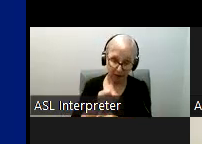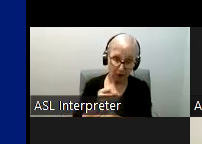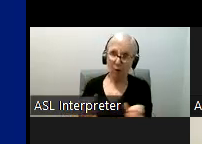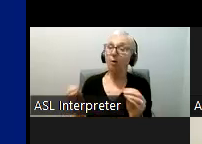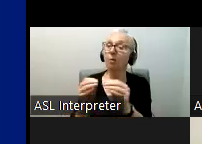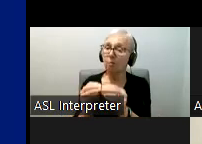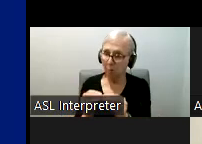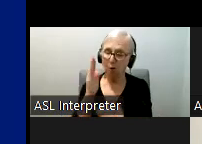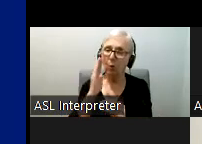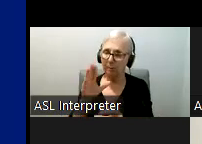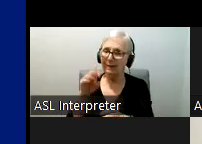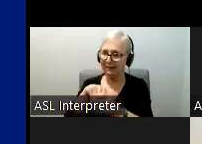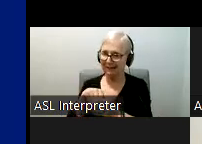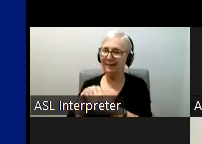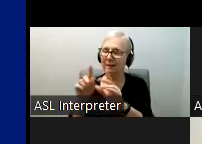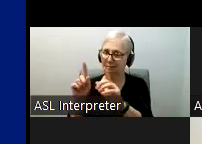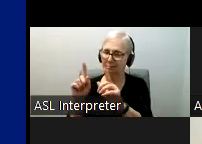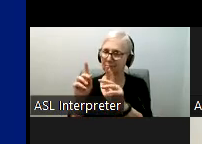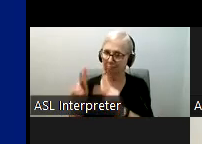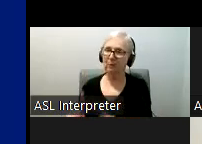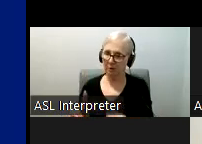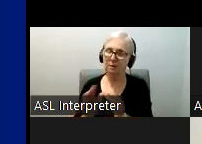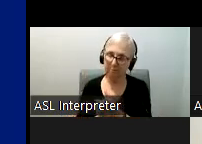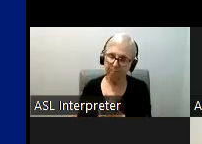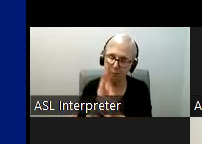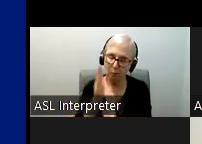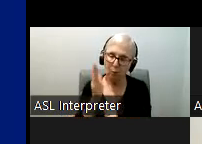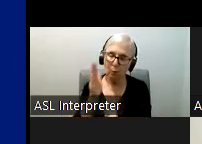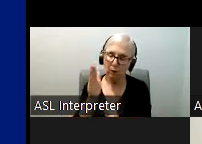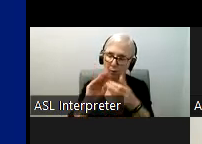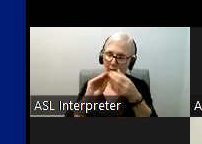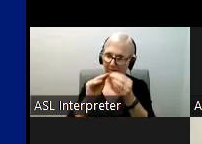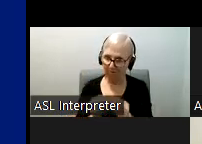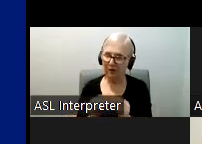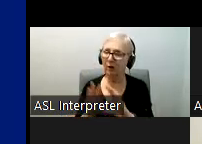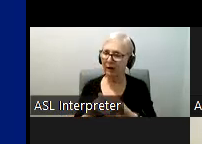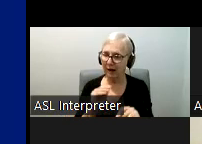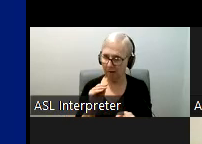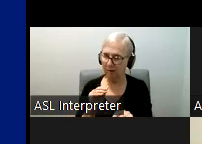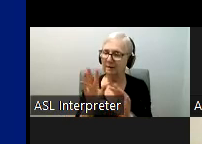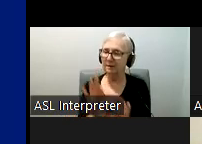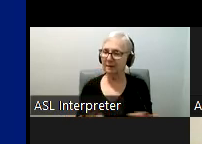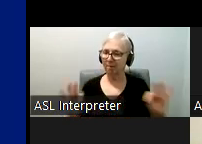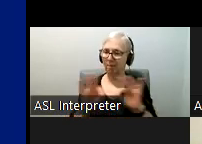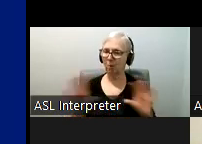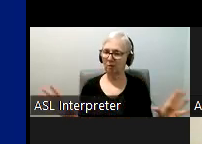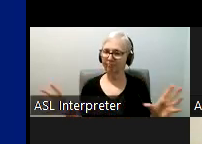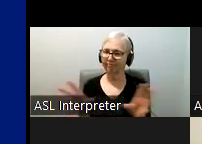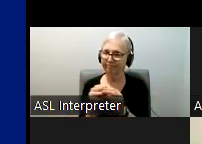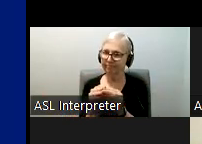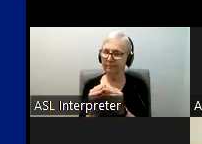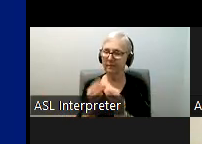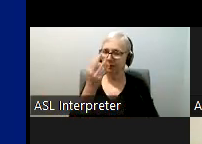understand you're a distributed group, and that's okay. We will figure this out, because it is important to come together and have a meal